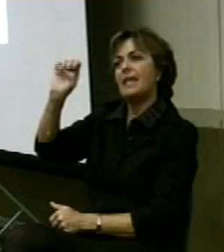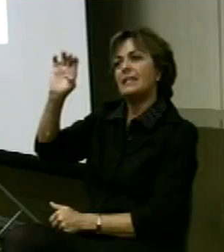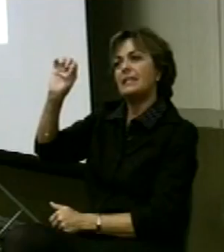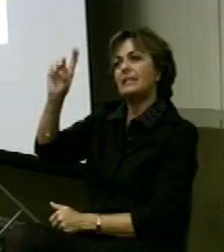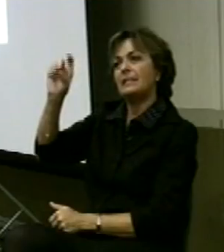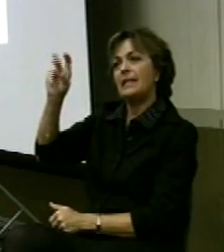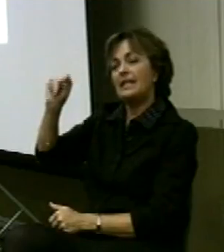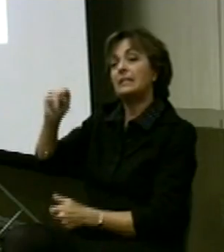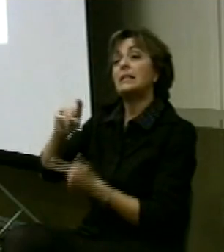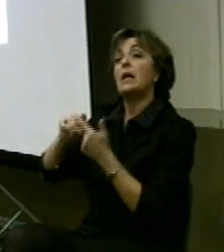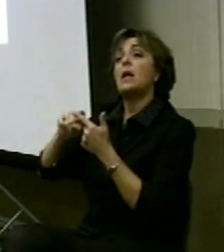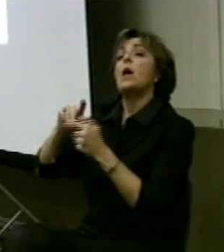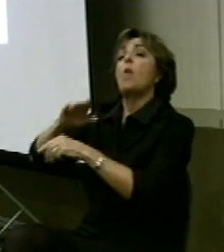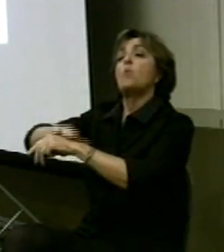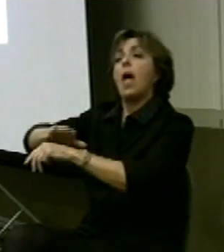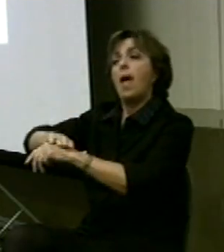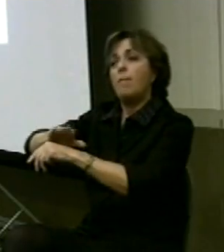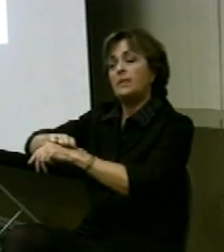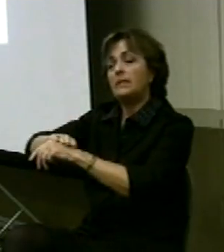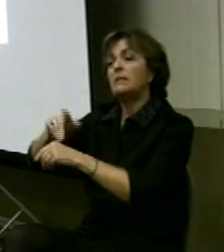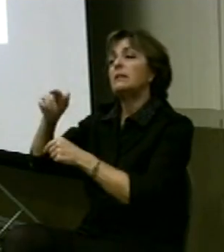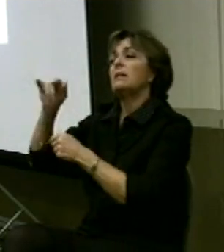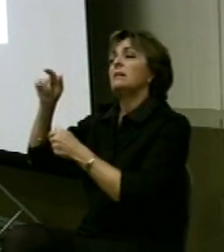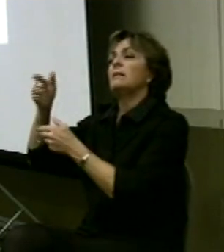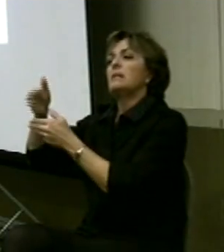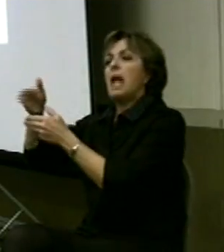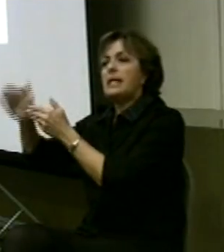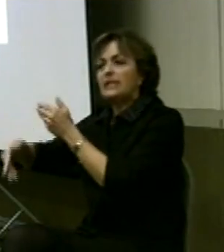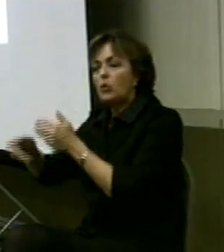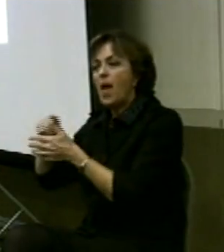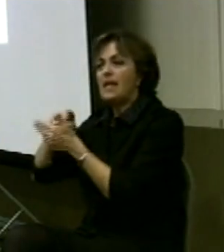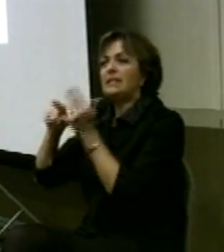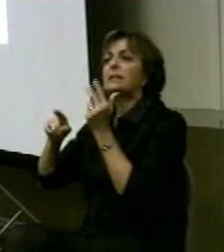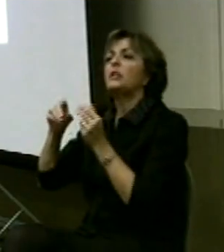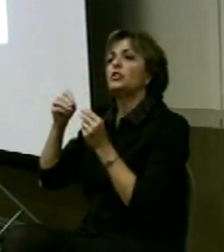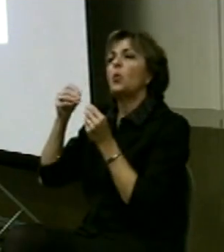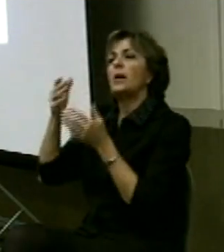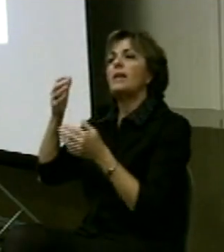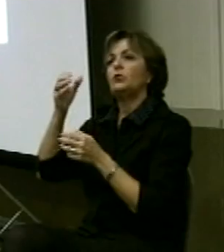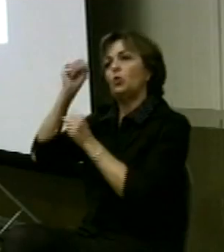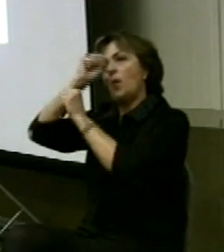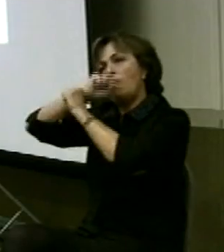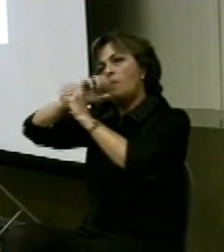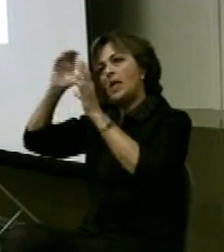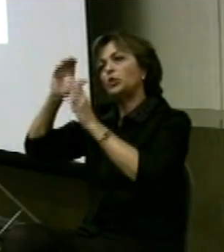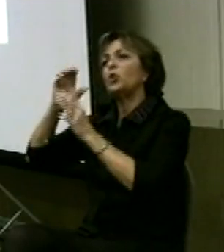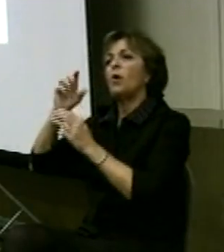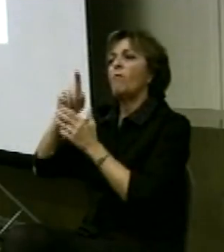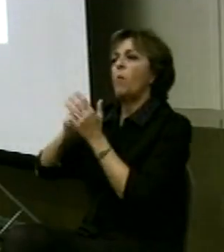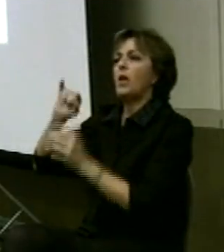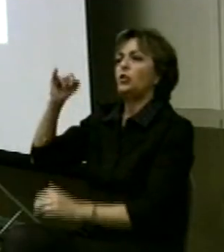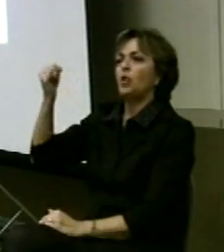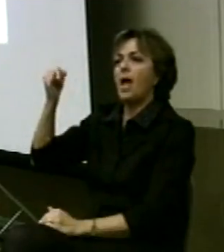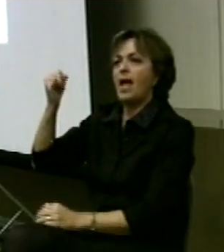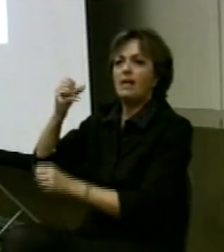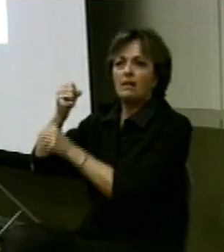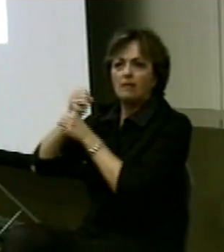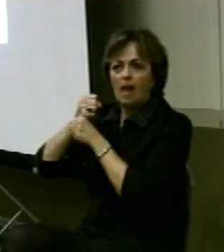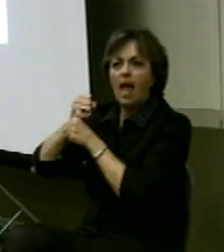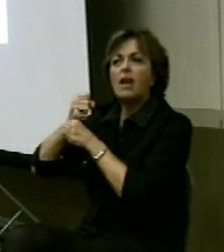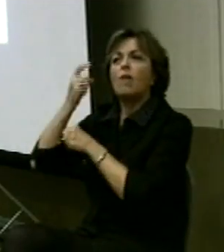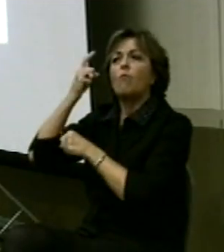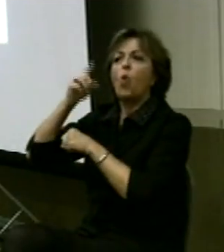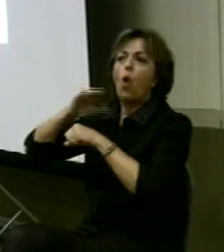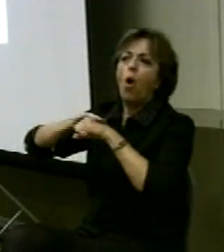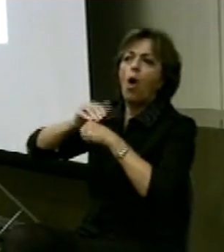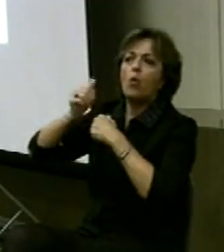your consequence, and that would give you a more comprehensive picture of those prompts that Jonathan was getting for his on or off task behavior. Somebody